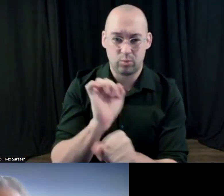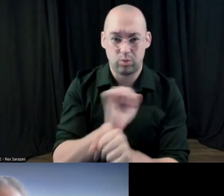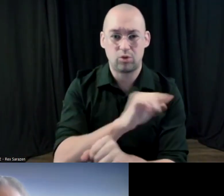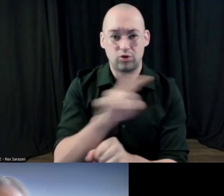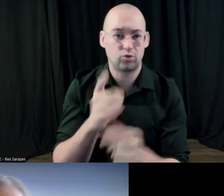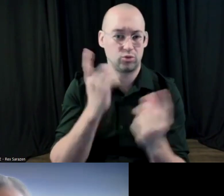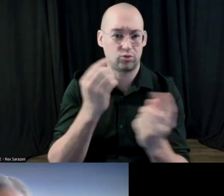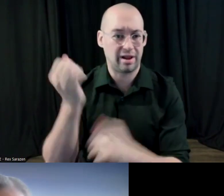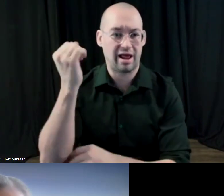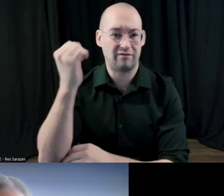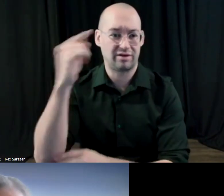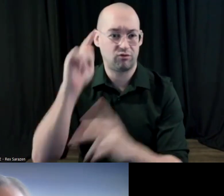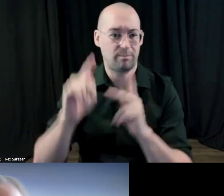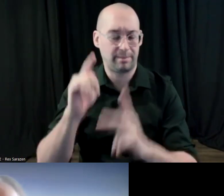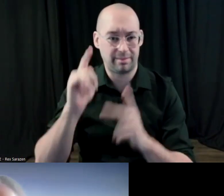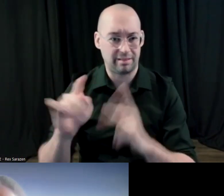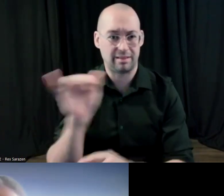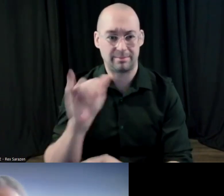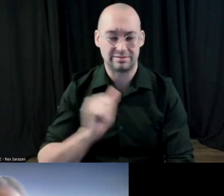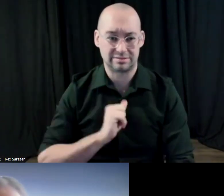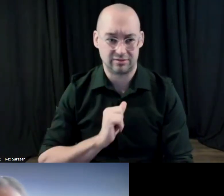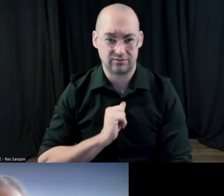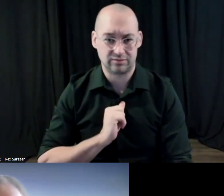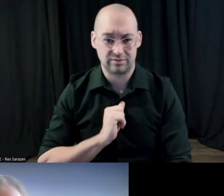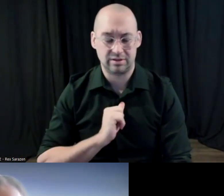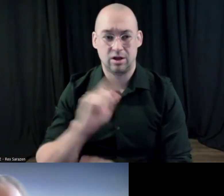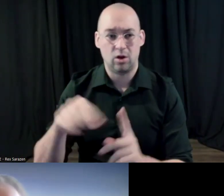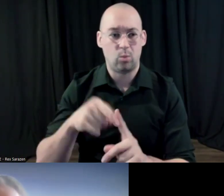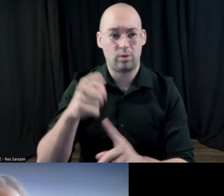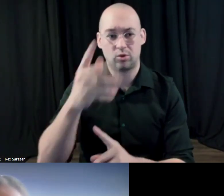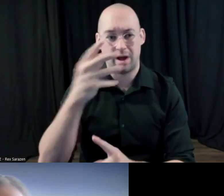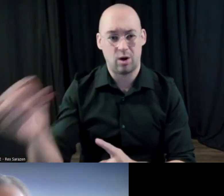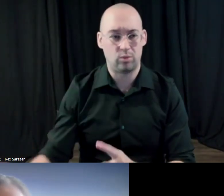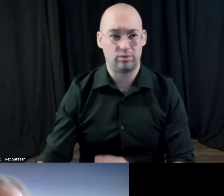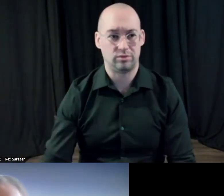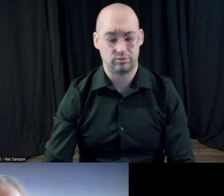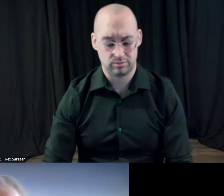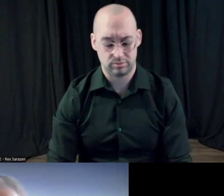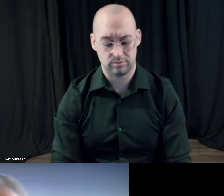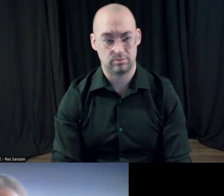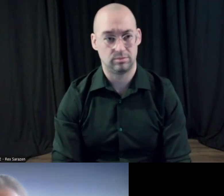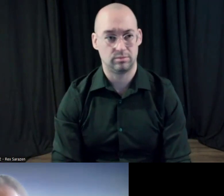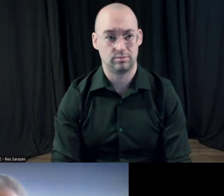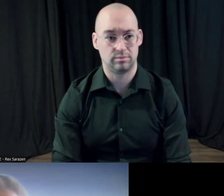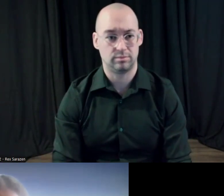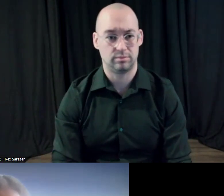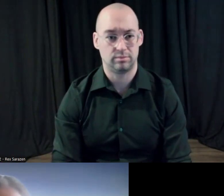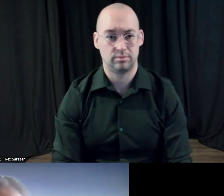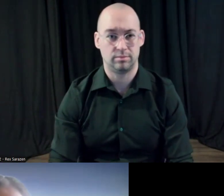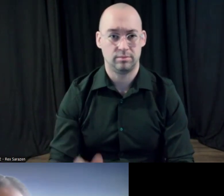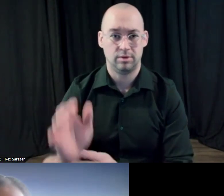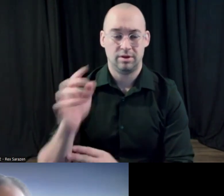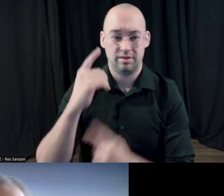advocate for people like myself. And when you're out champion for us, think about me, my